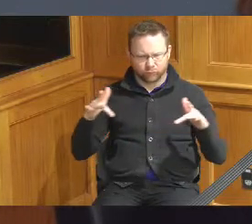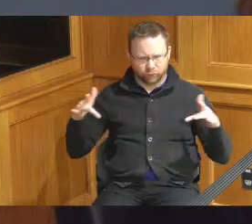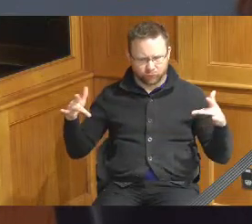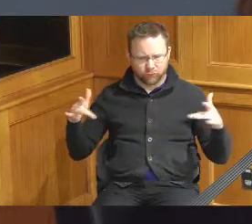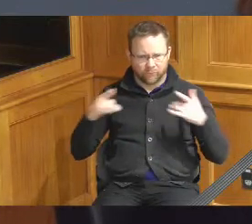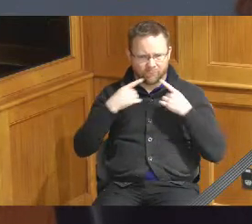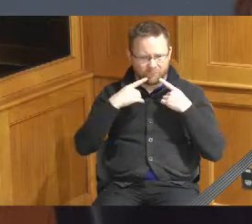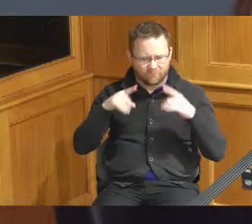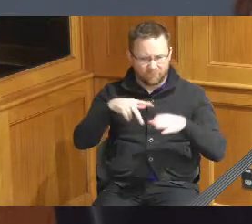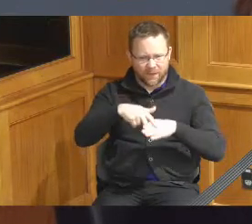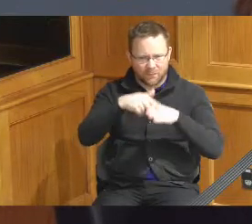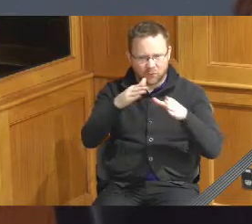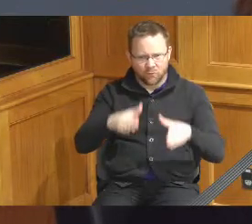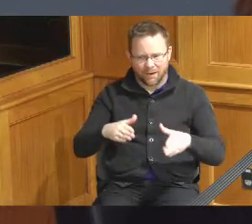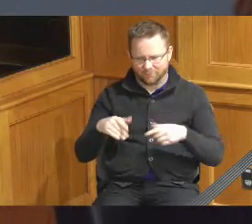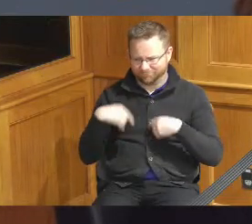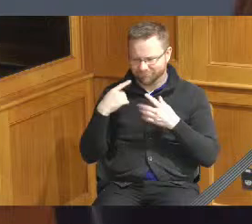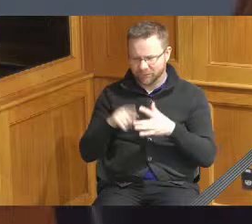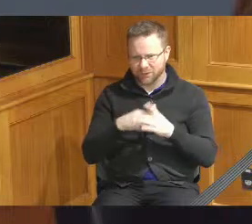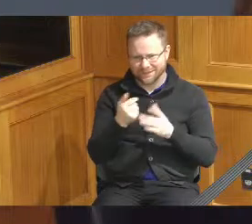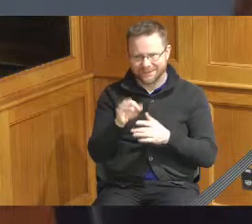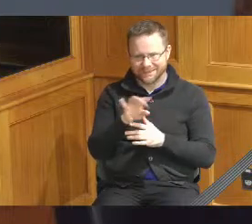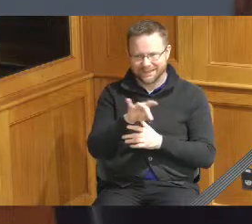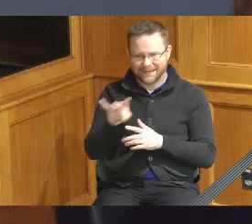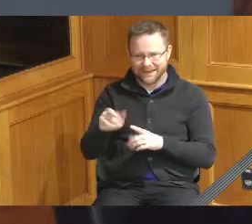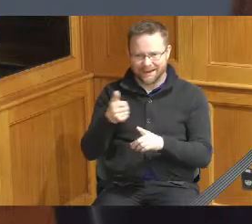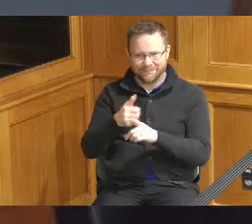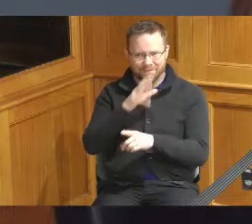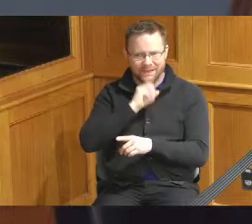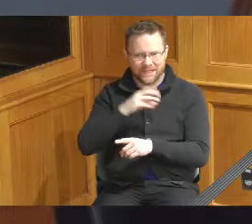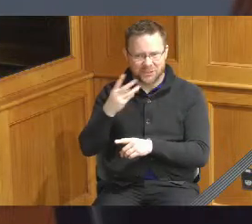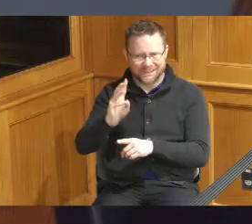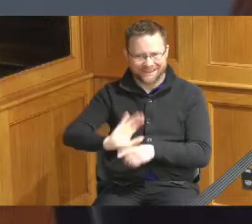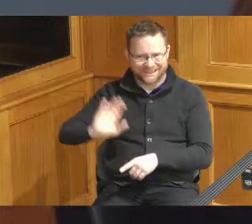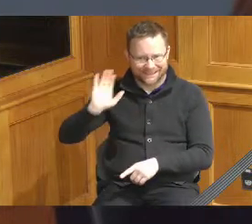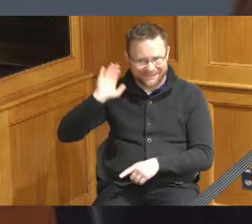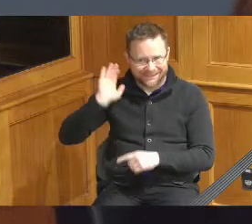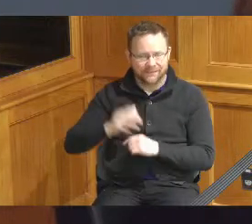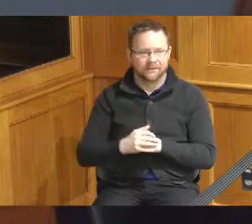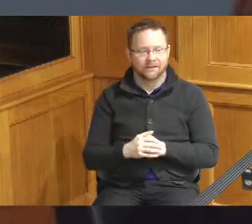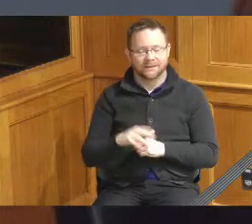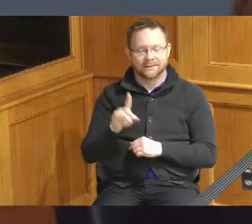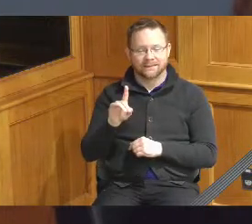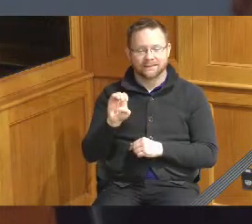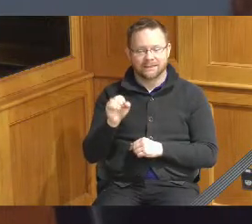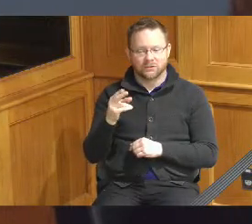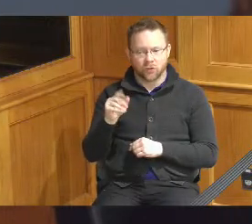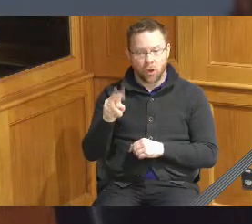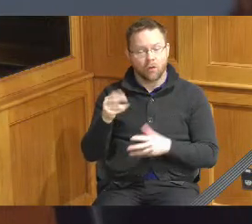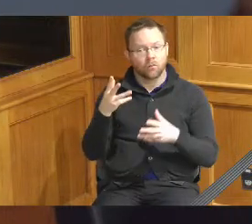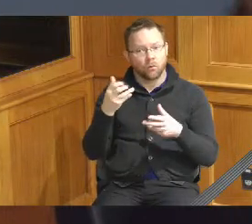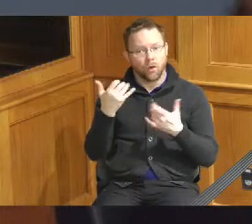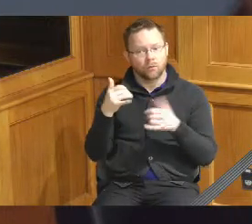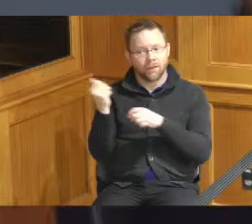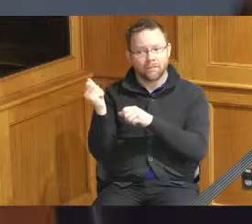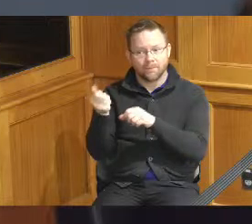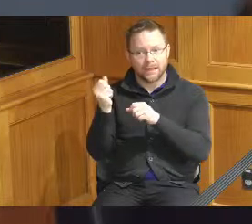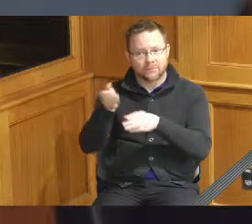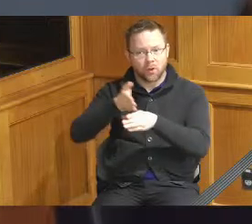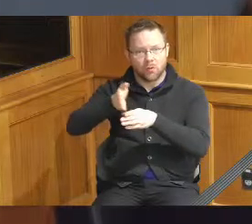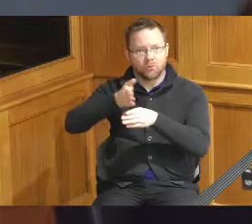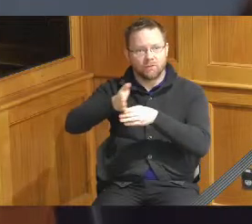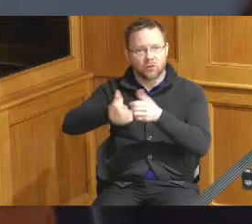he began in 1988 at the age of 16 years old. And whereas Deshaun wanted to play baseball on a professional